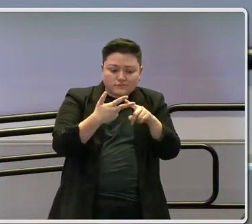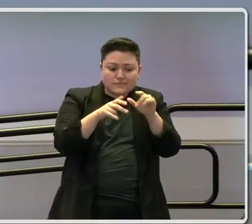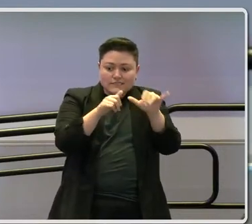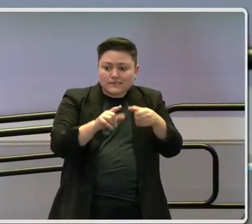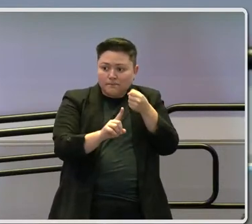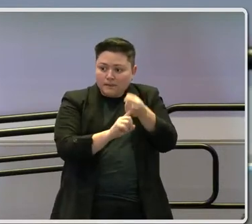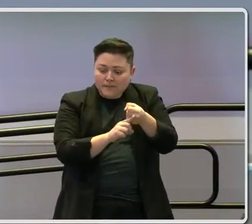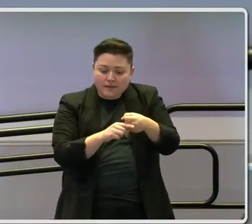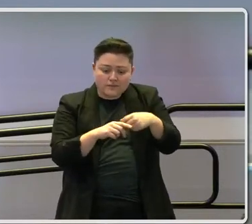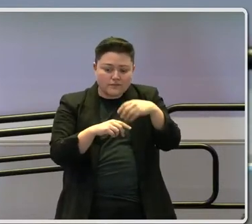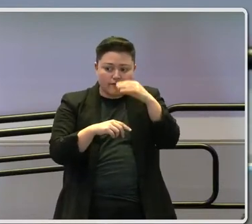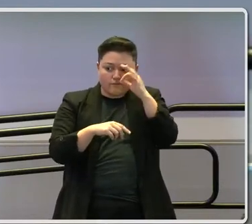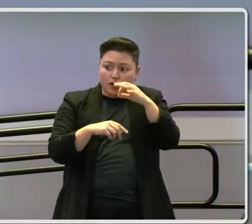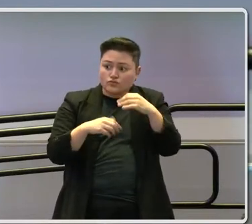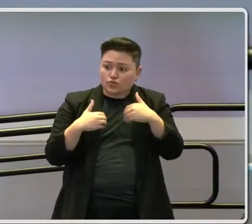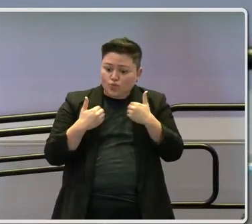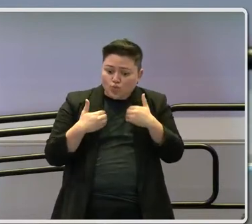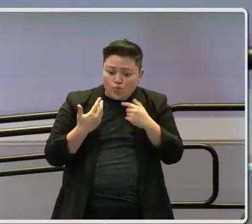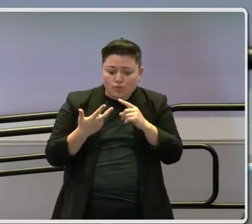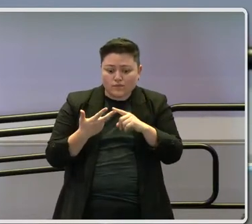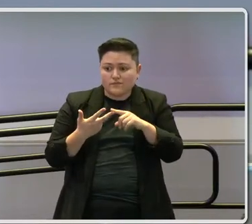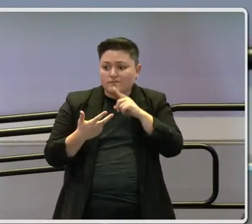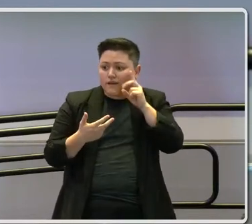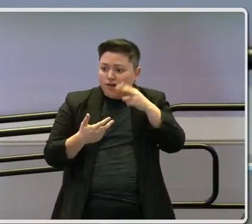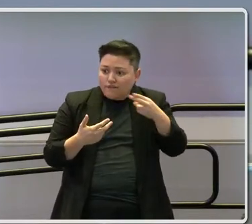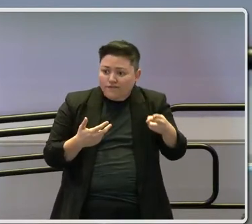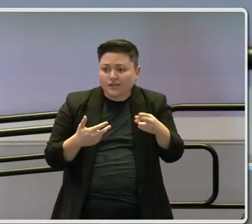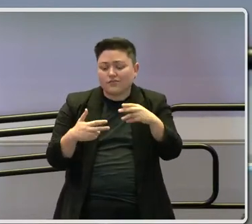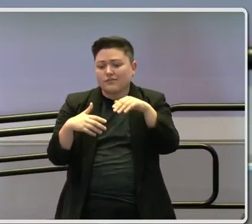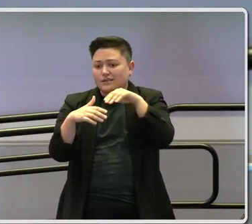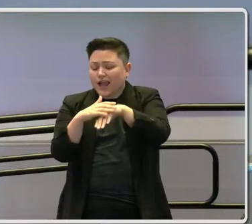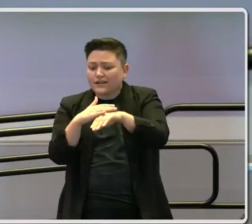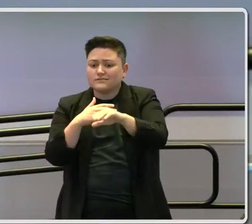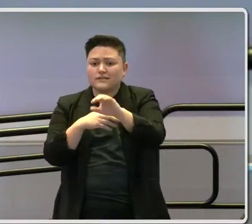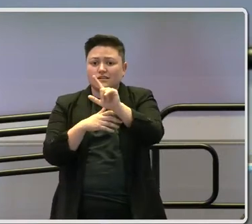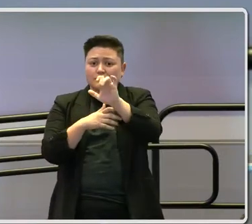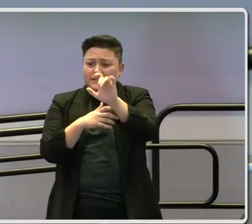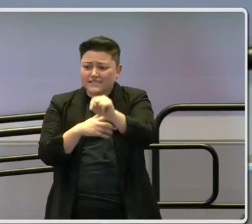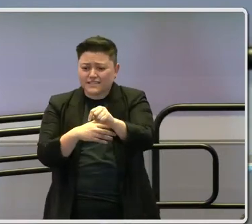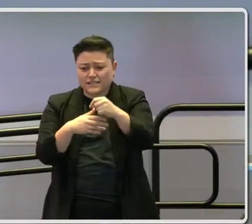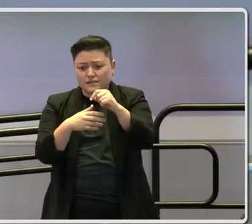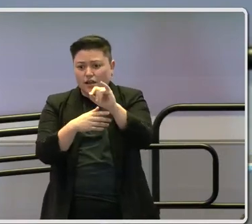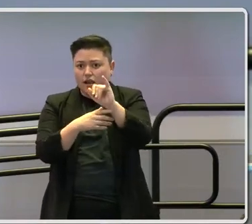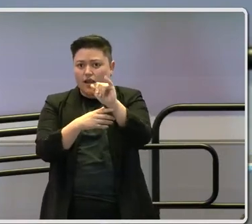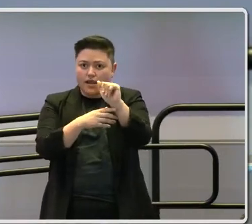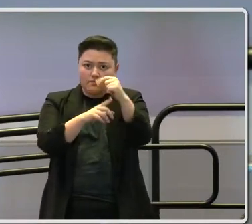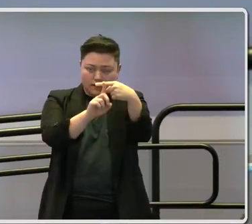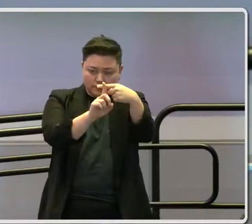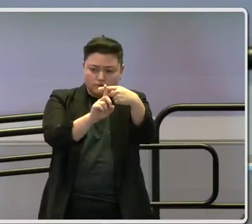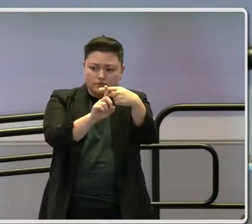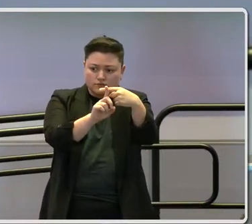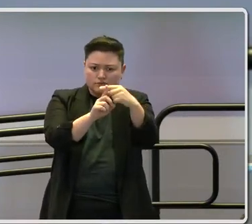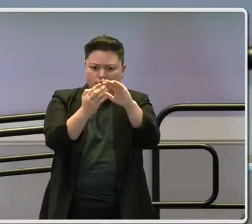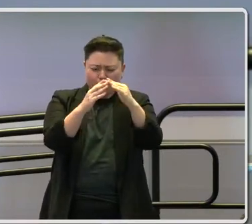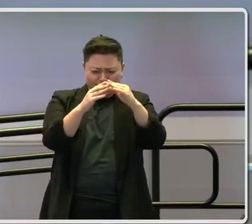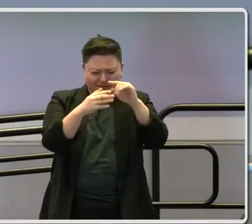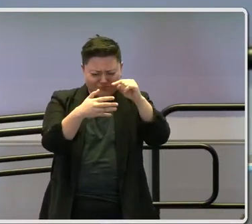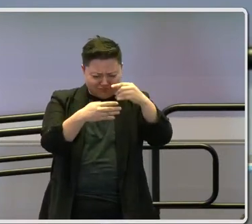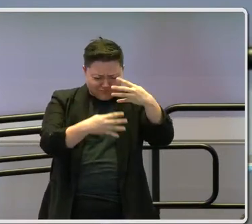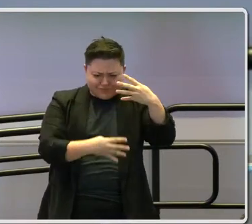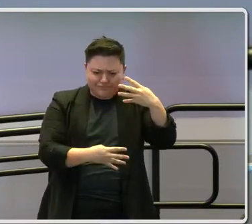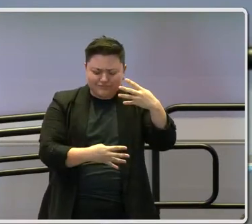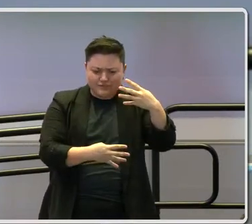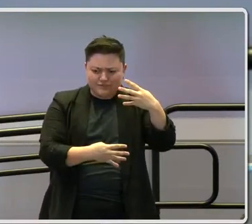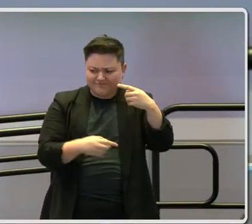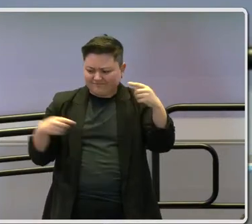former foster youth, deaf and hard of hearing access, and LGBTQIA+ communities, we